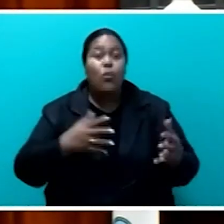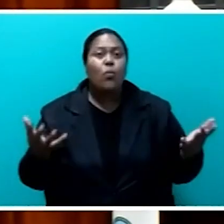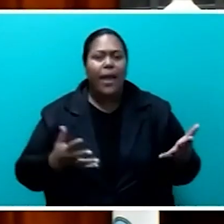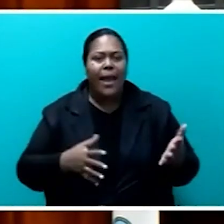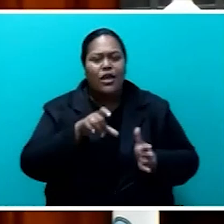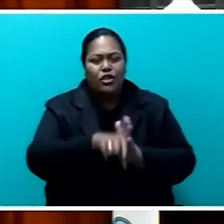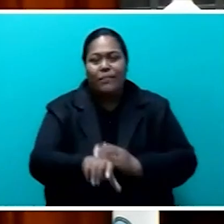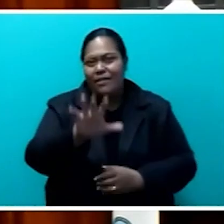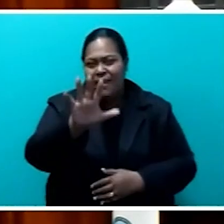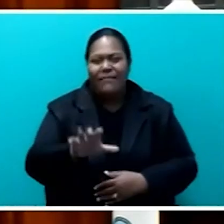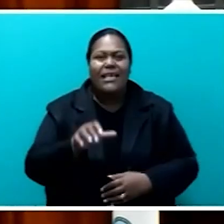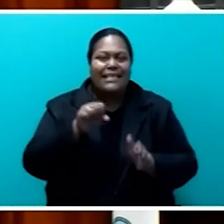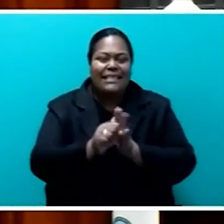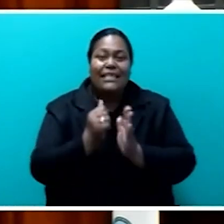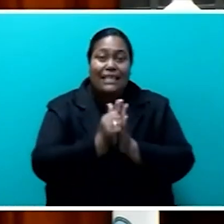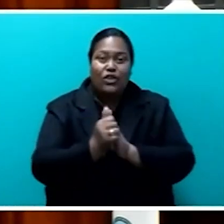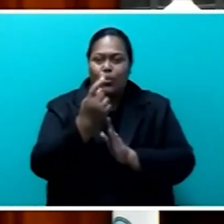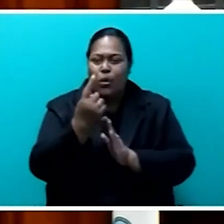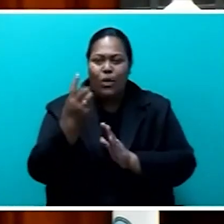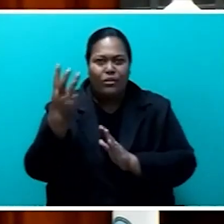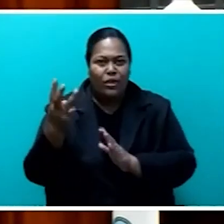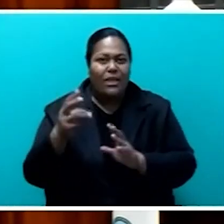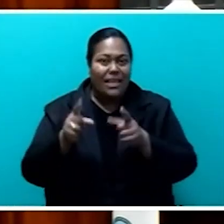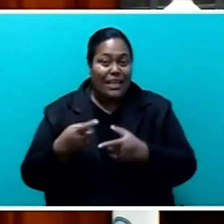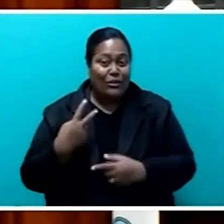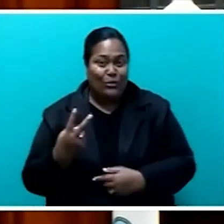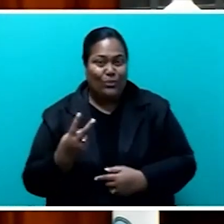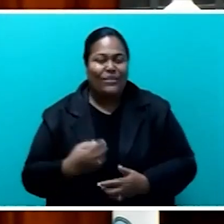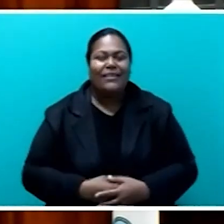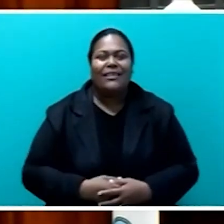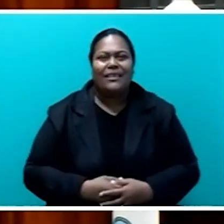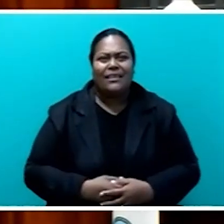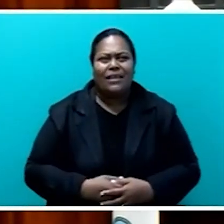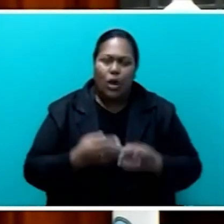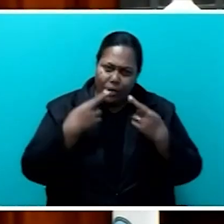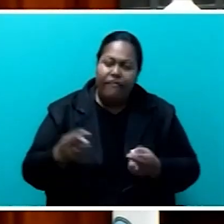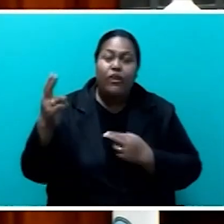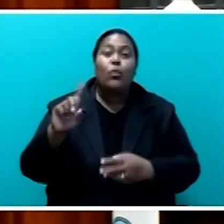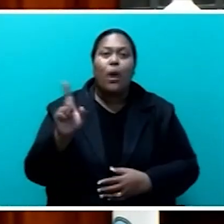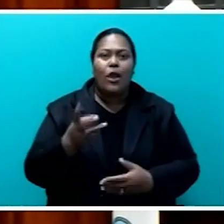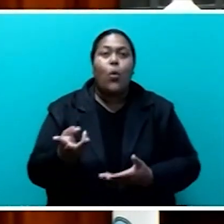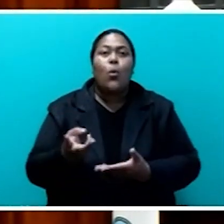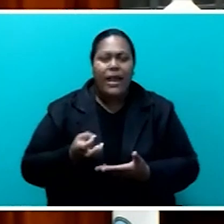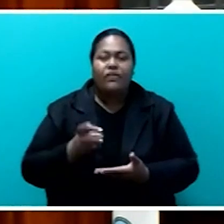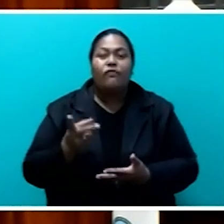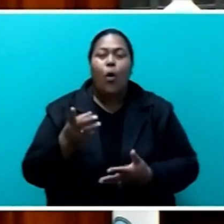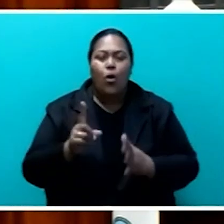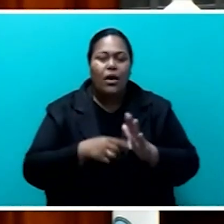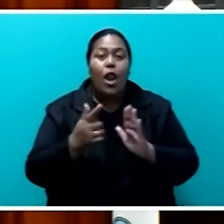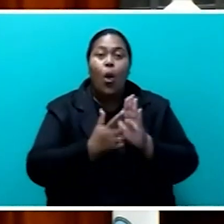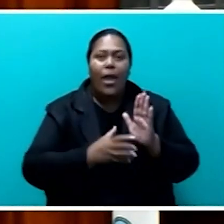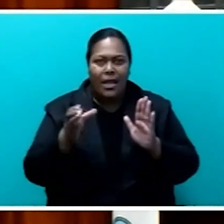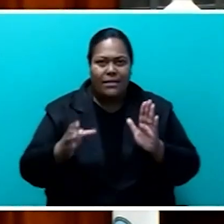Section 1132. This section refers to the remuneration and benefits to judicial officers, and